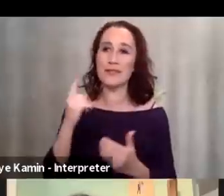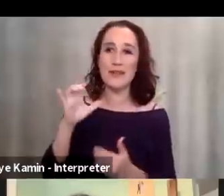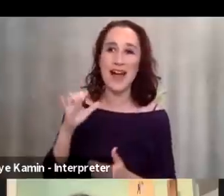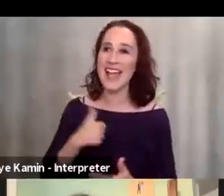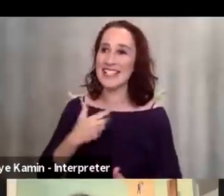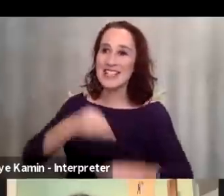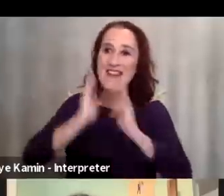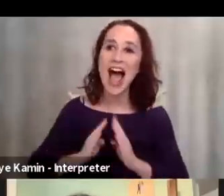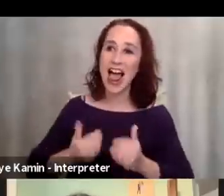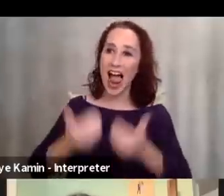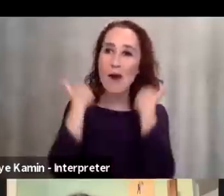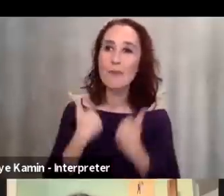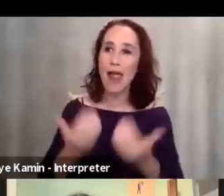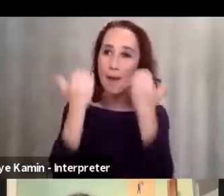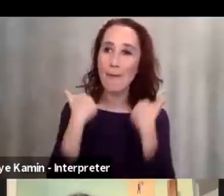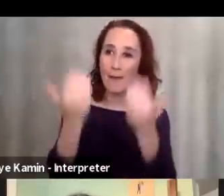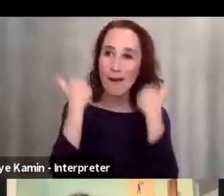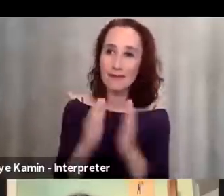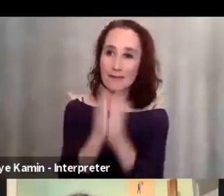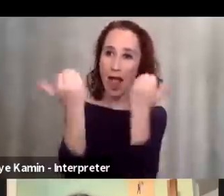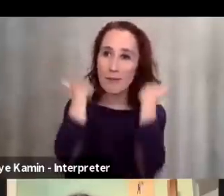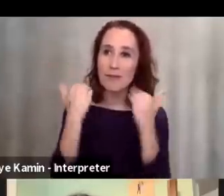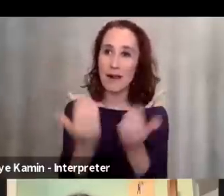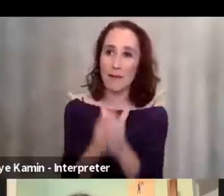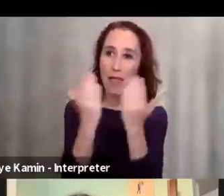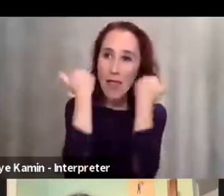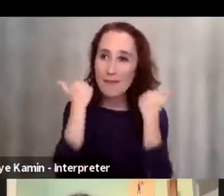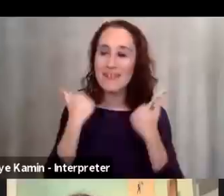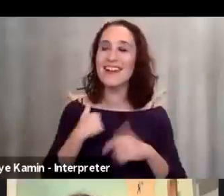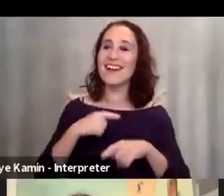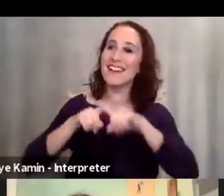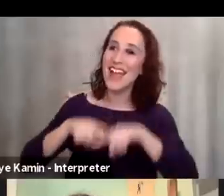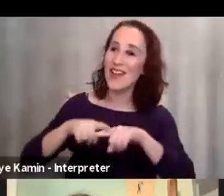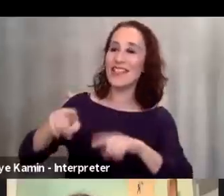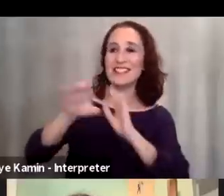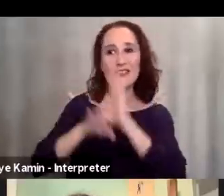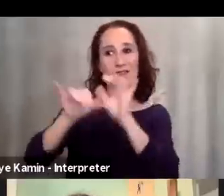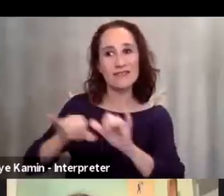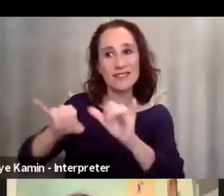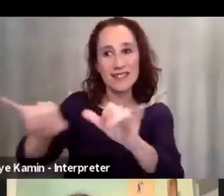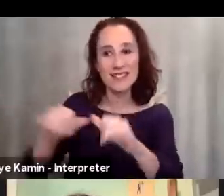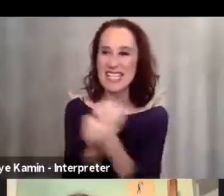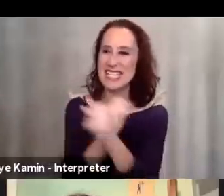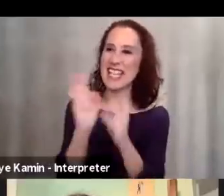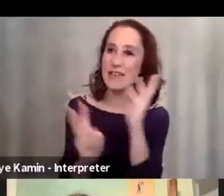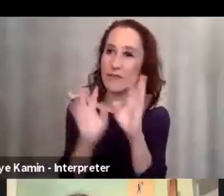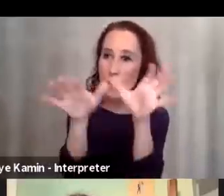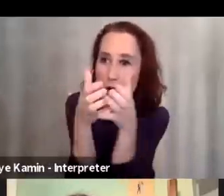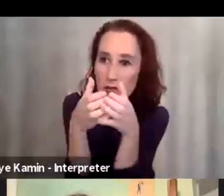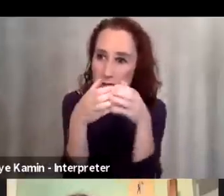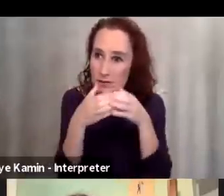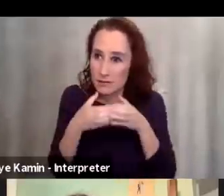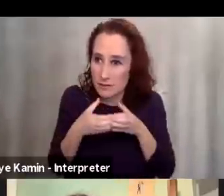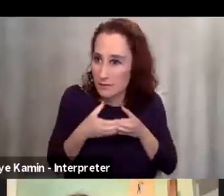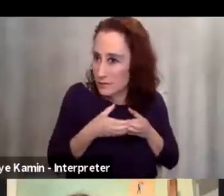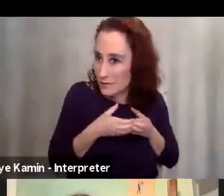them because it was this thing I could count on. I could count on these characters and this safe world. And it was just really